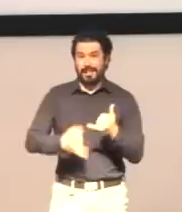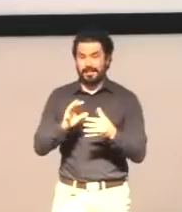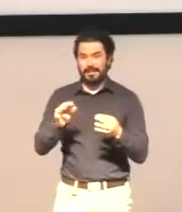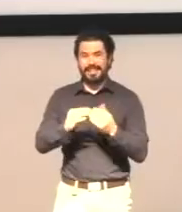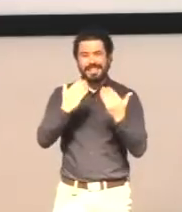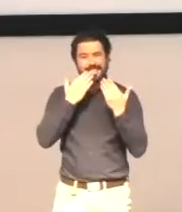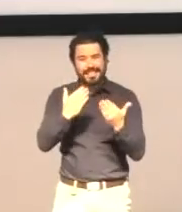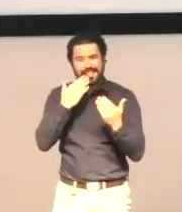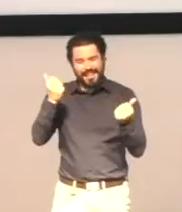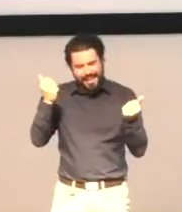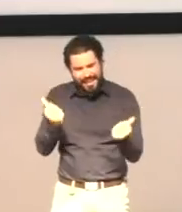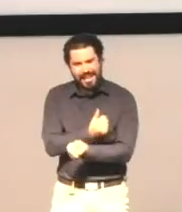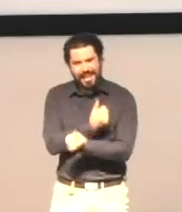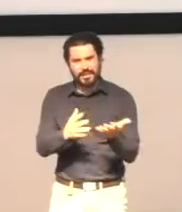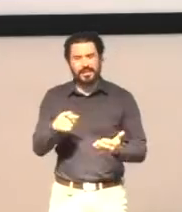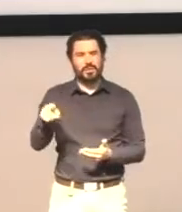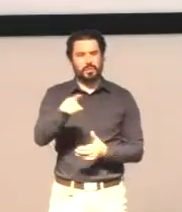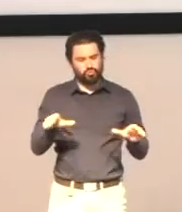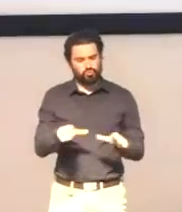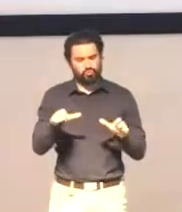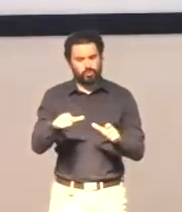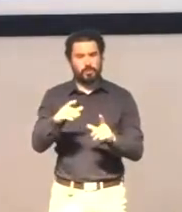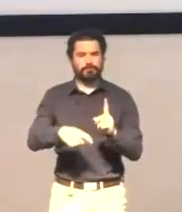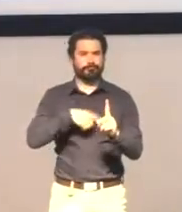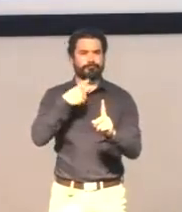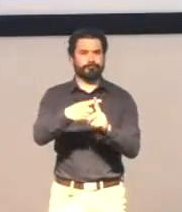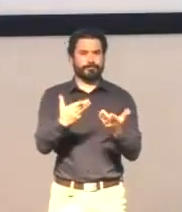make Michigan medicine great. Thank you.